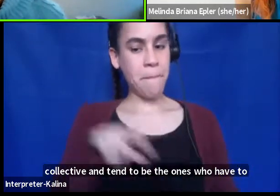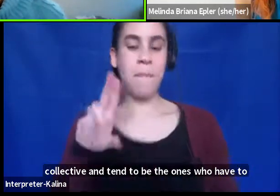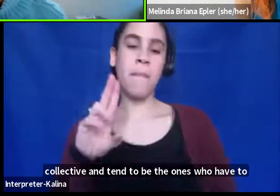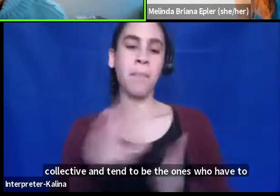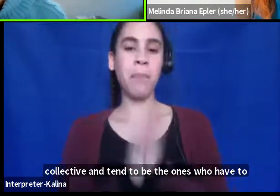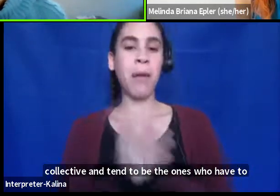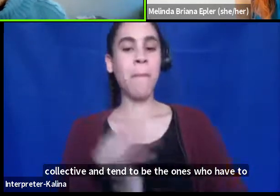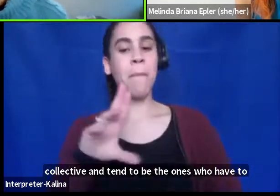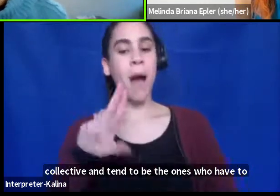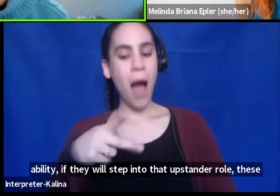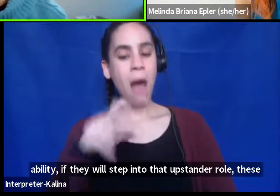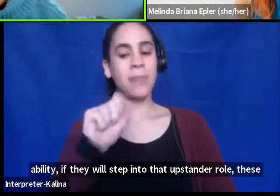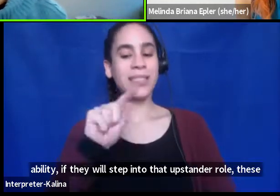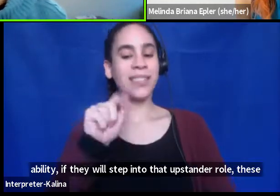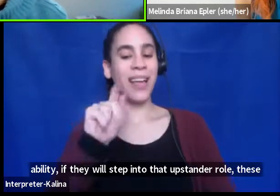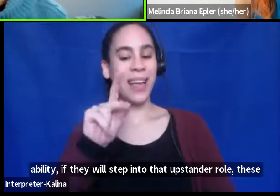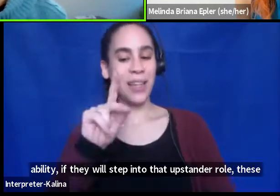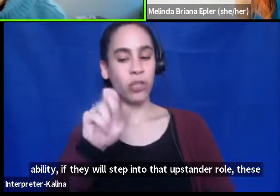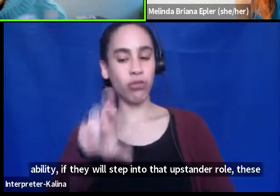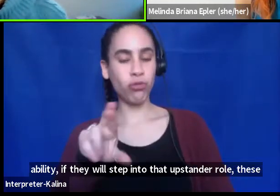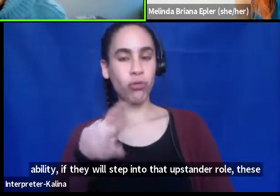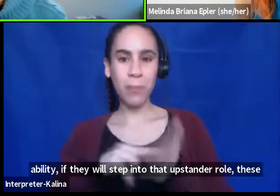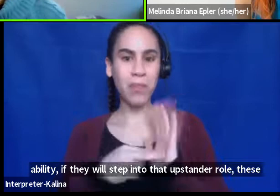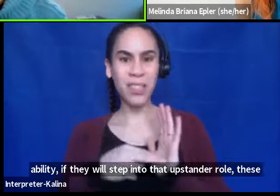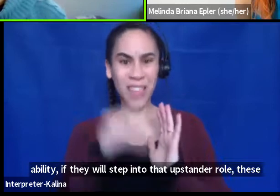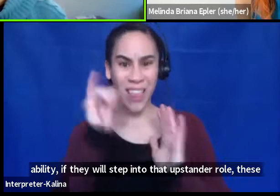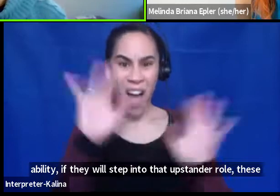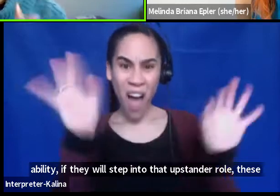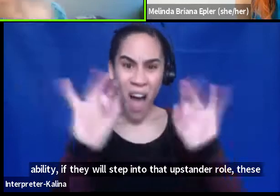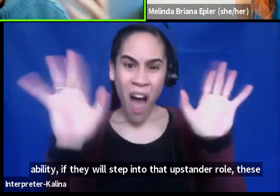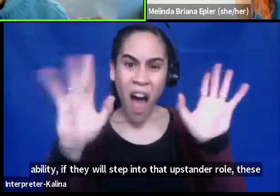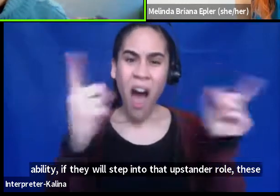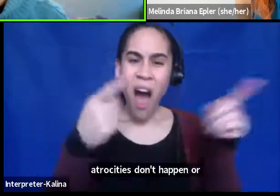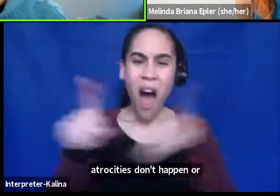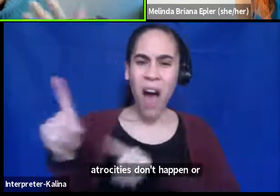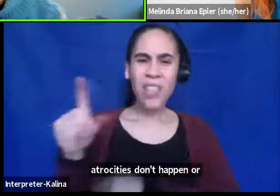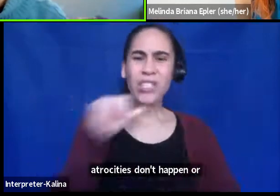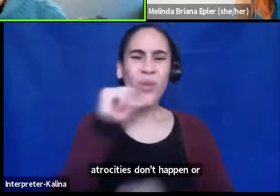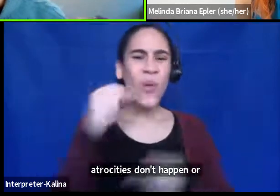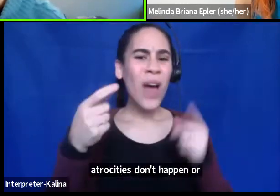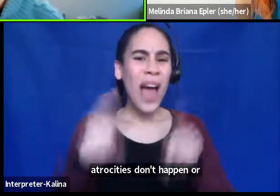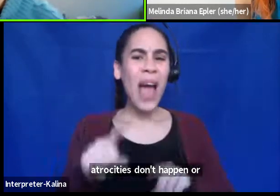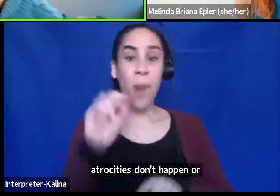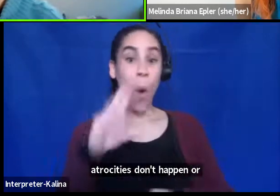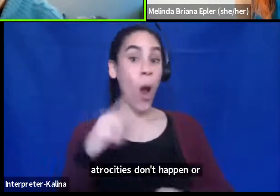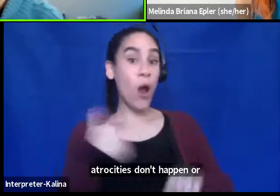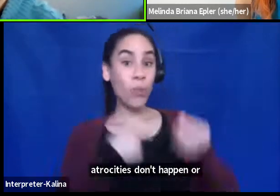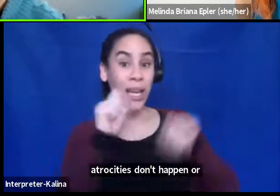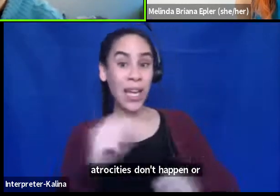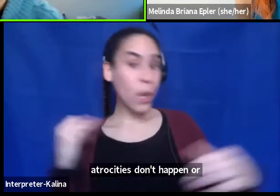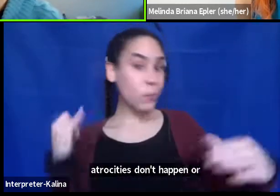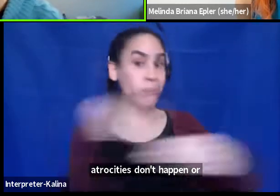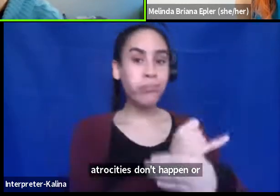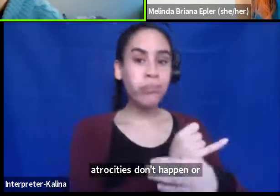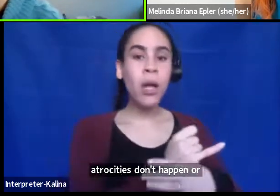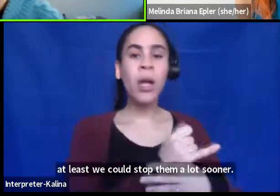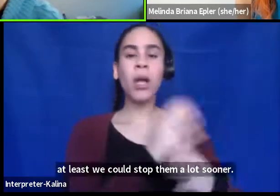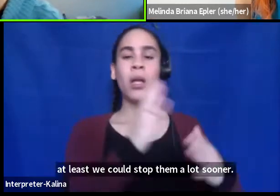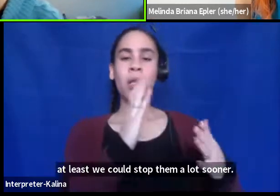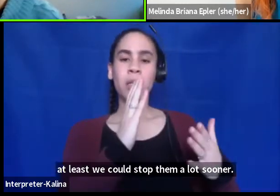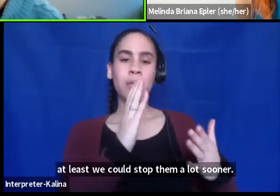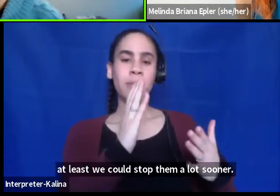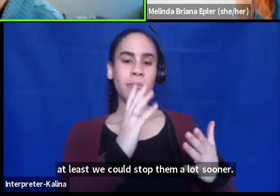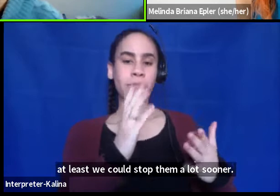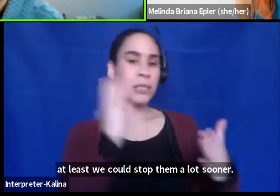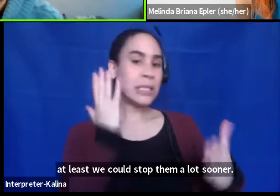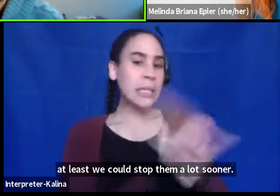don't happen, or at least we could stop them a lot sooner. We could get involved in a more meaningful way. We